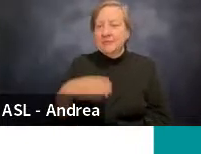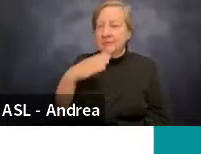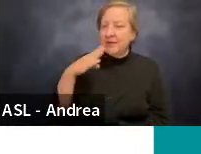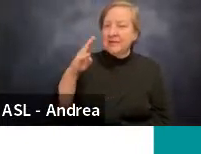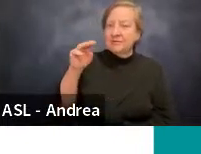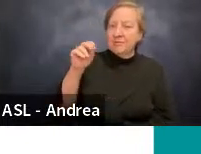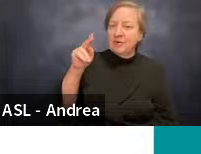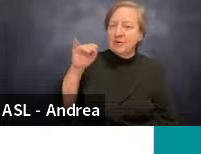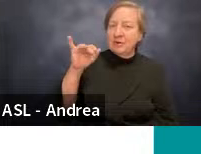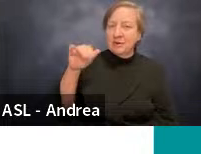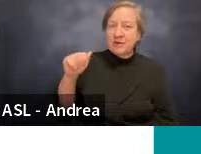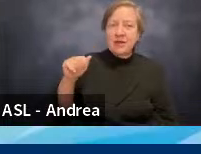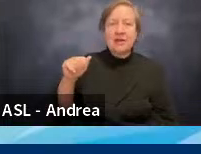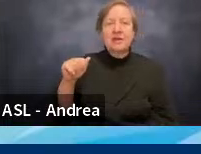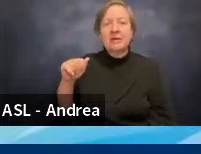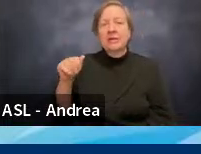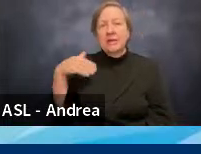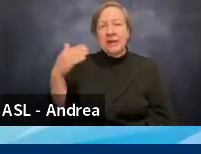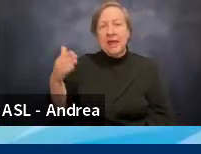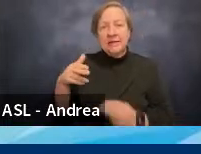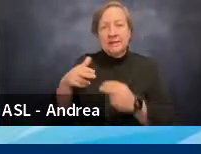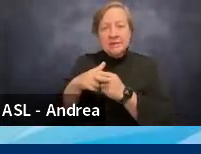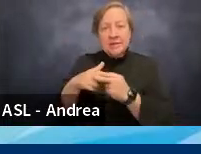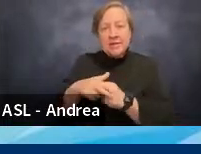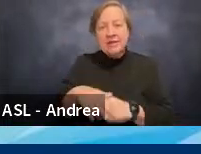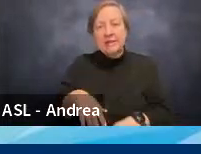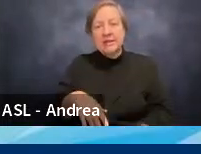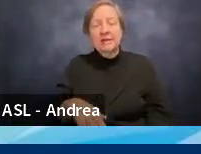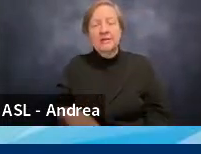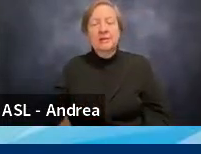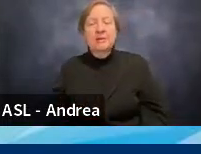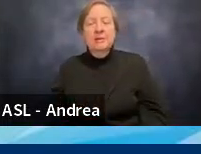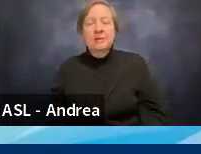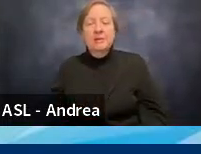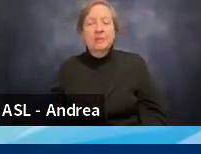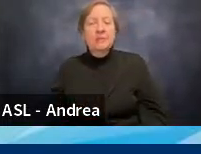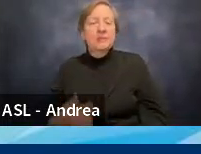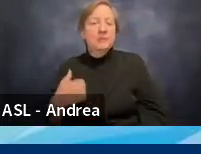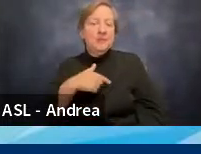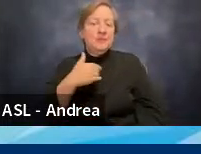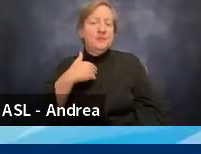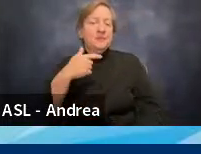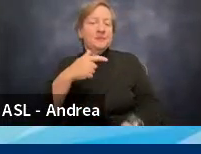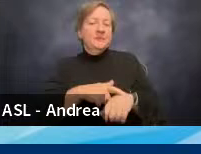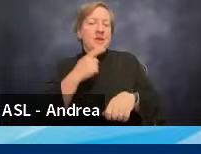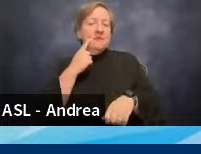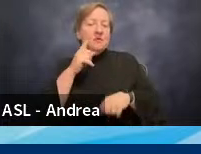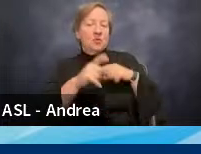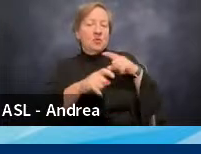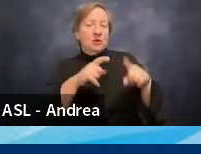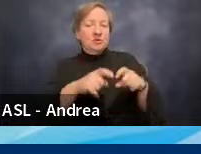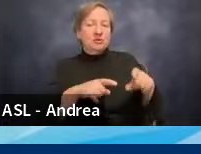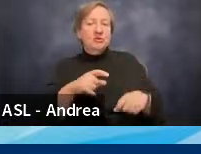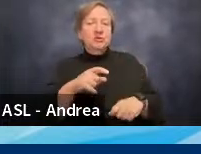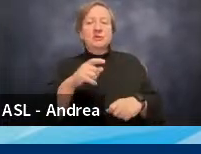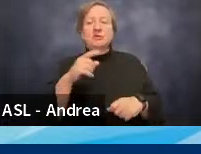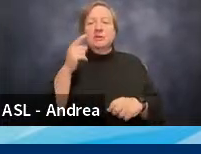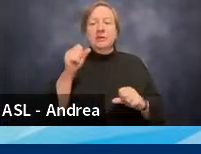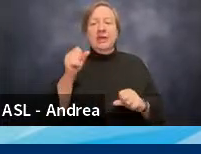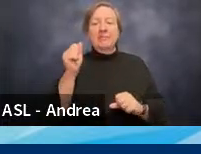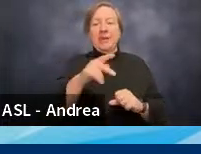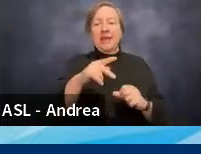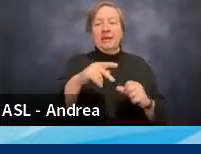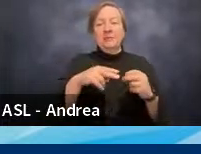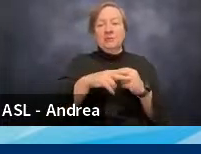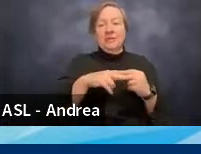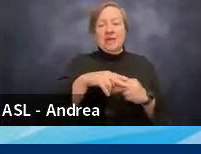And next slide, please. We have a quick question. Yes, we've got some time for questions. Yes. I wonder if we could go back to slide 23. This